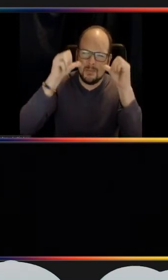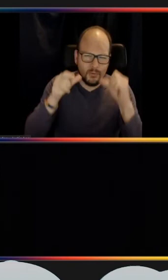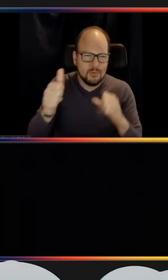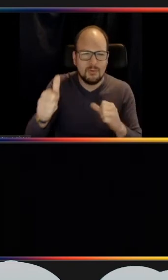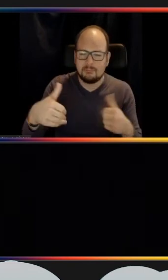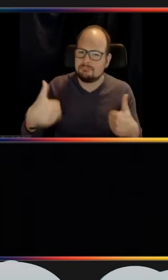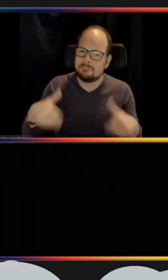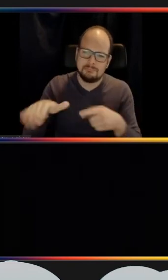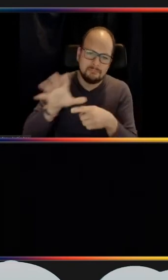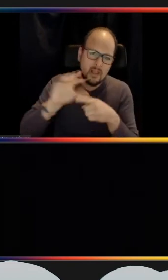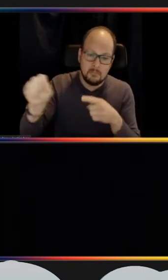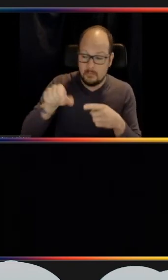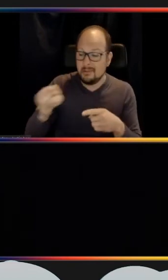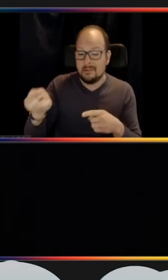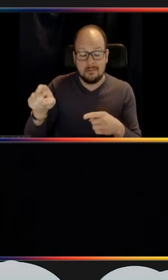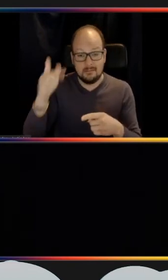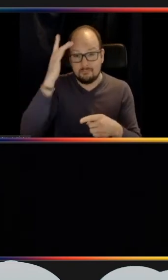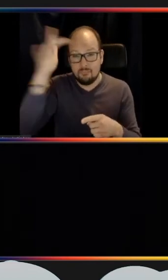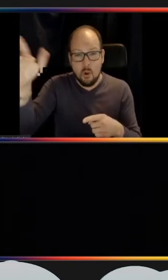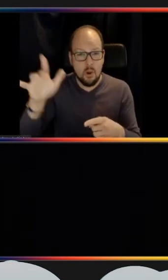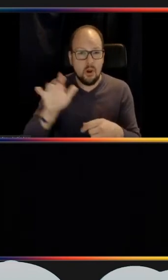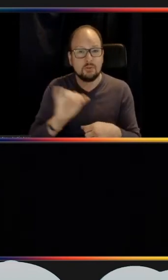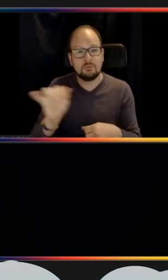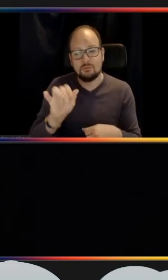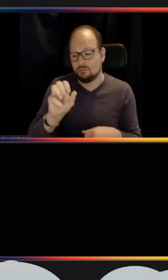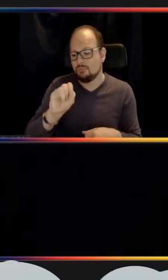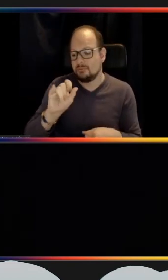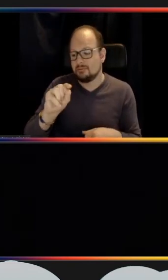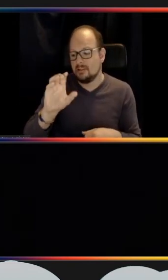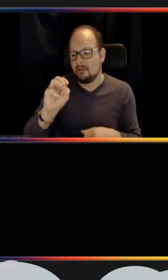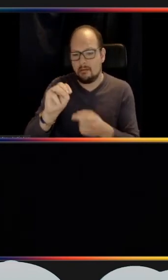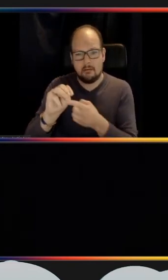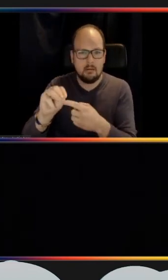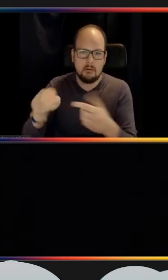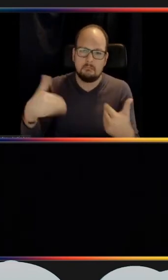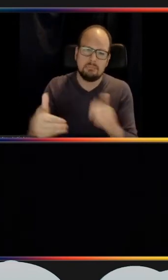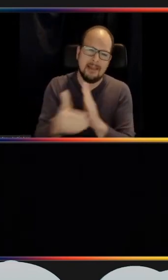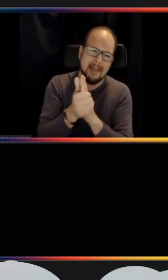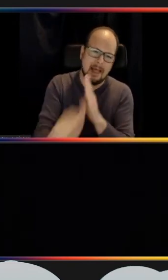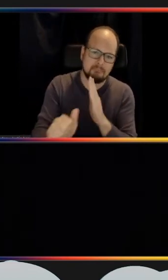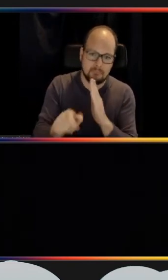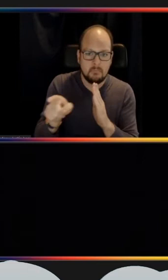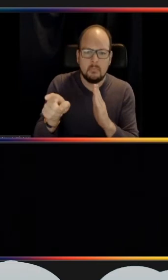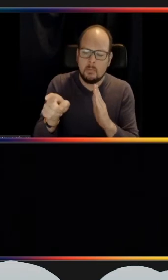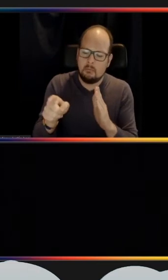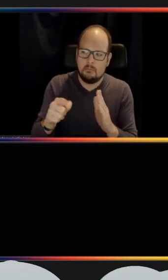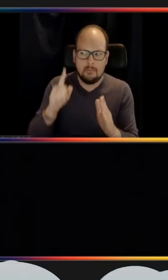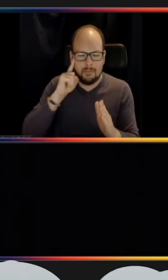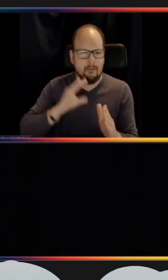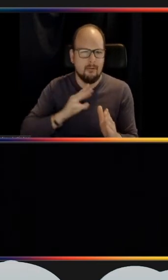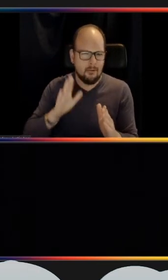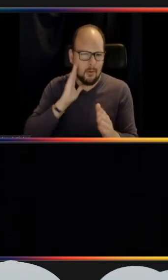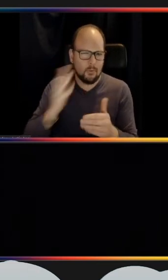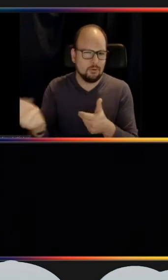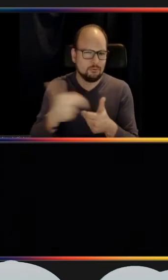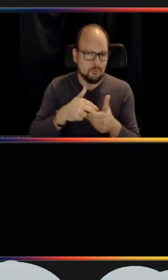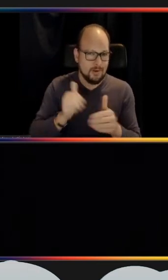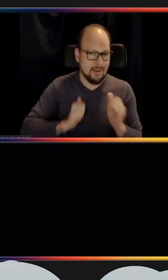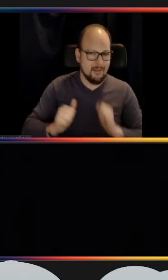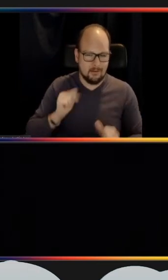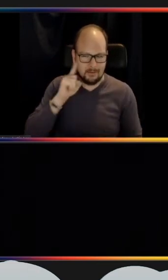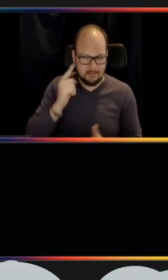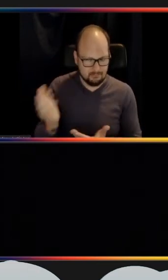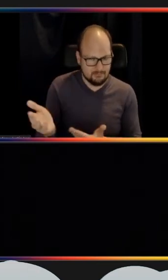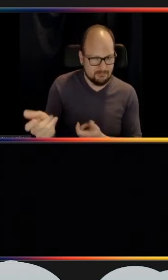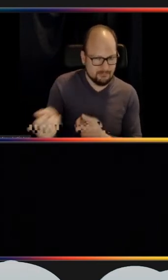a sitcom master. And I think he would be so great on the show. That's fantastic. And talking about the politics